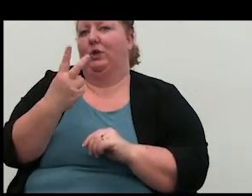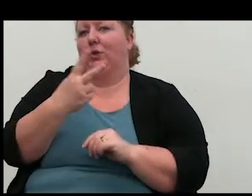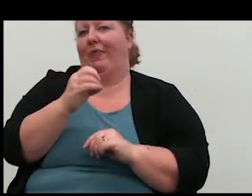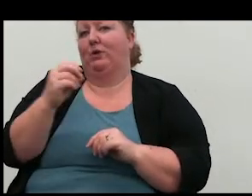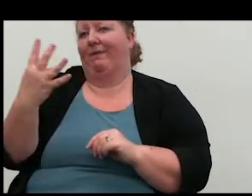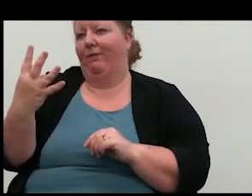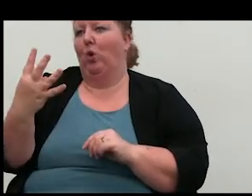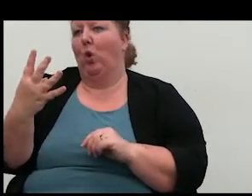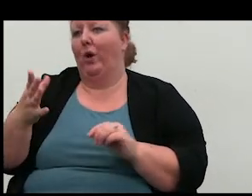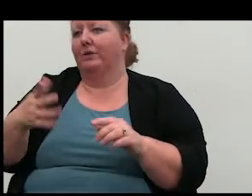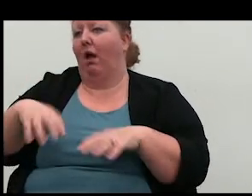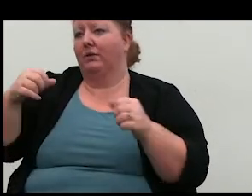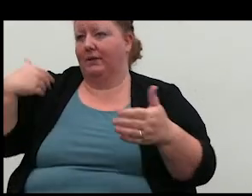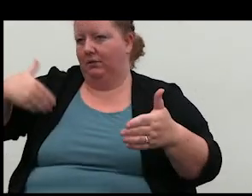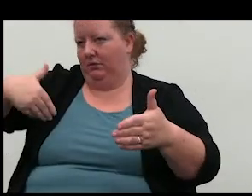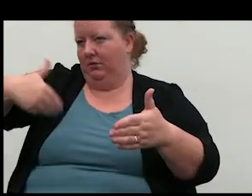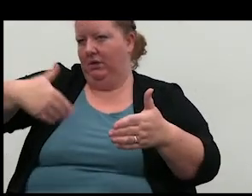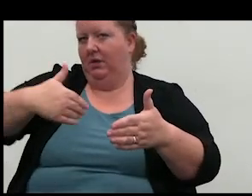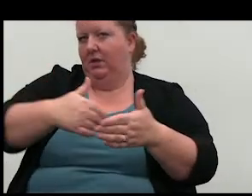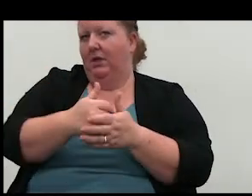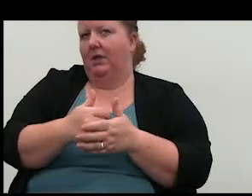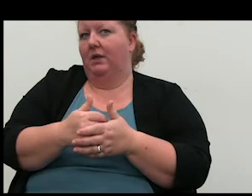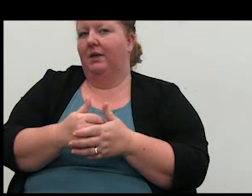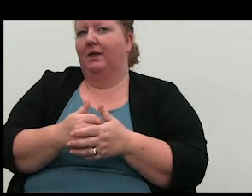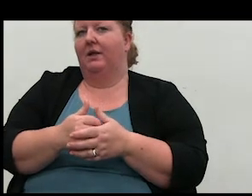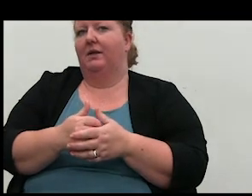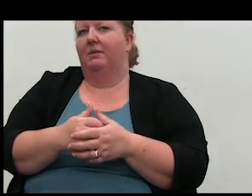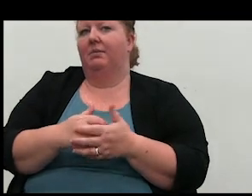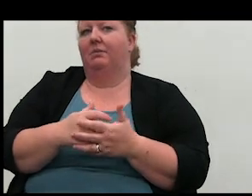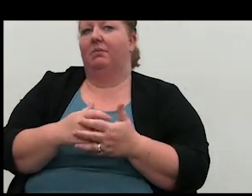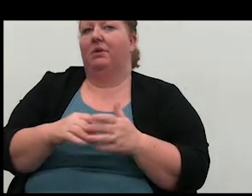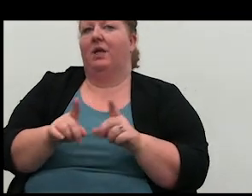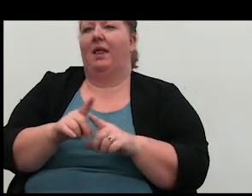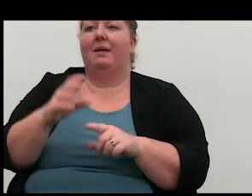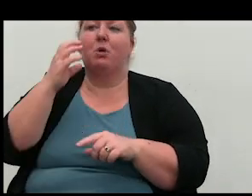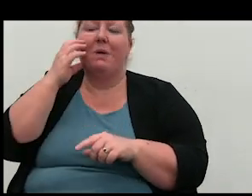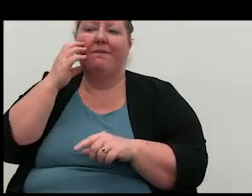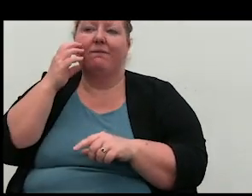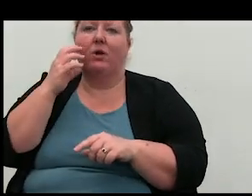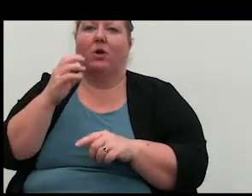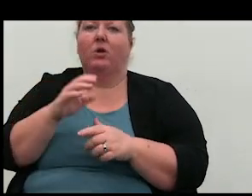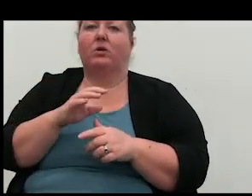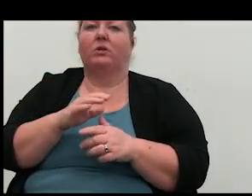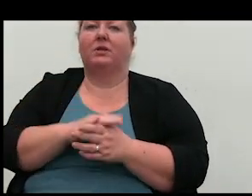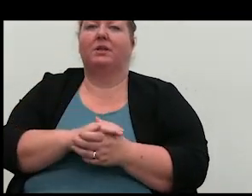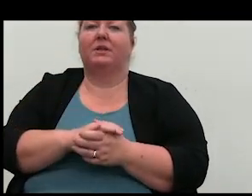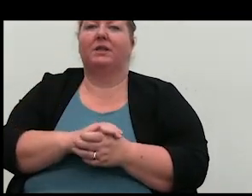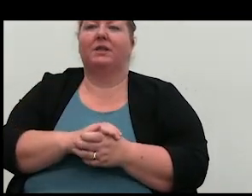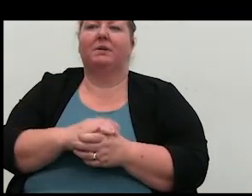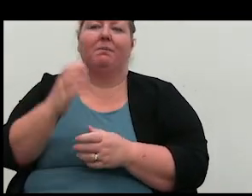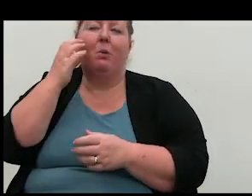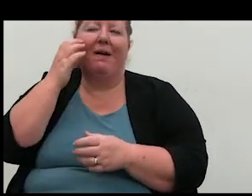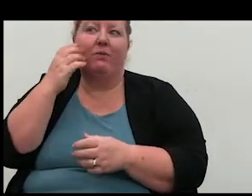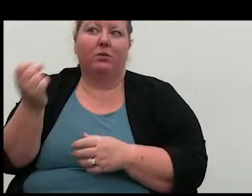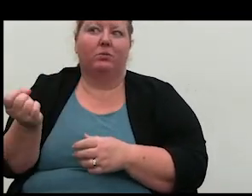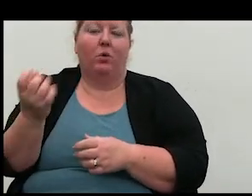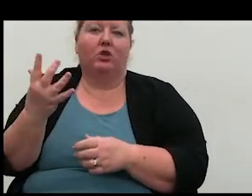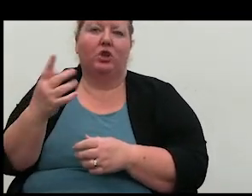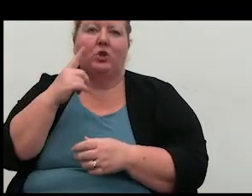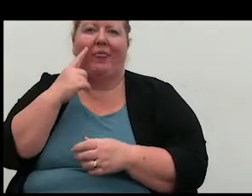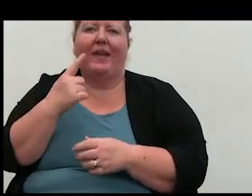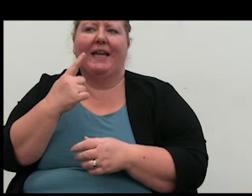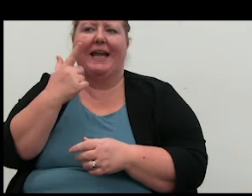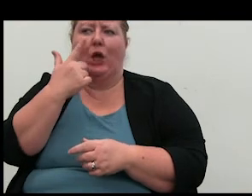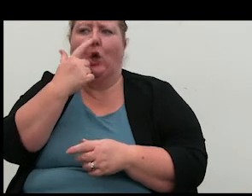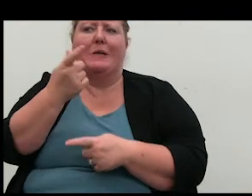using it. But with like the things coming out about like mobile phones watching and that sort of thing, not to get it insidious, but could it get insidious